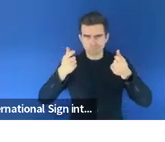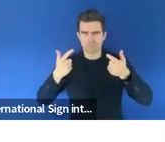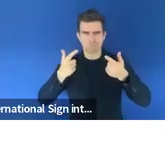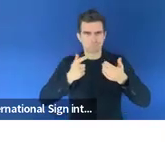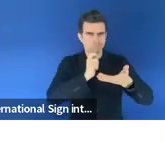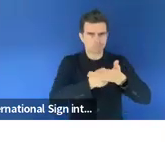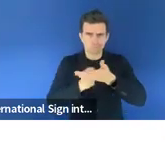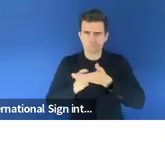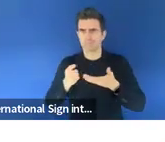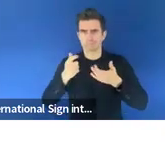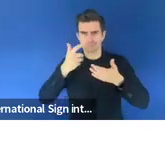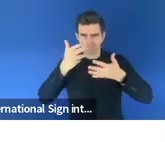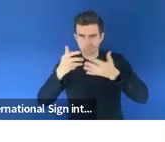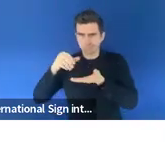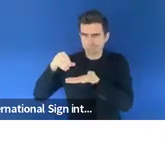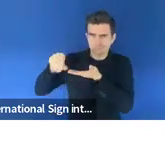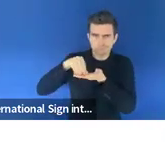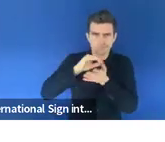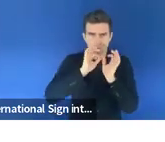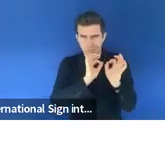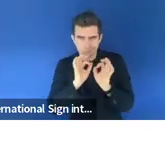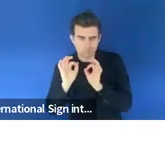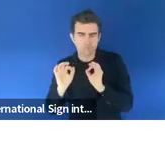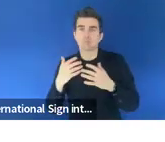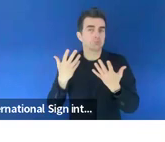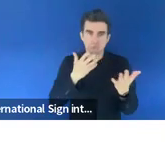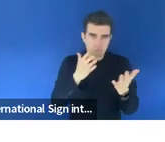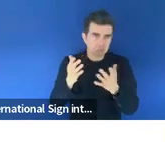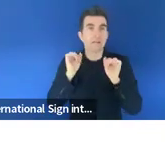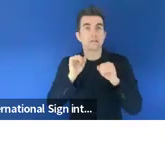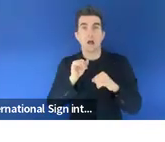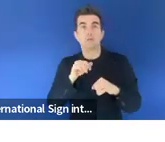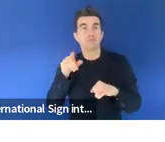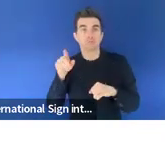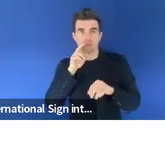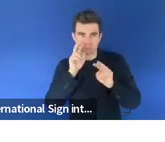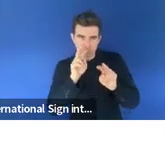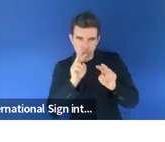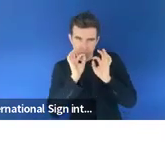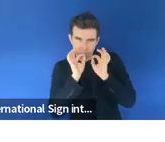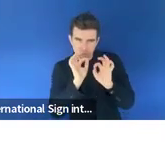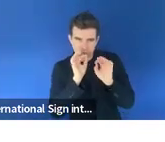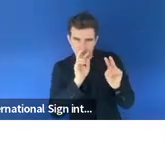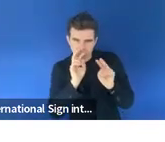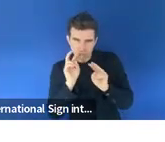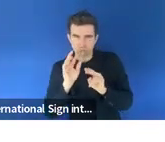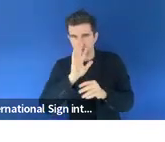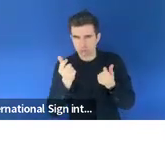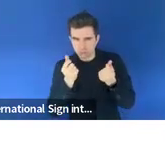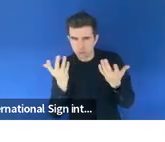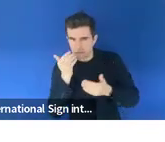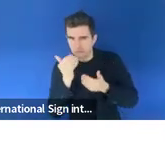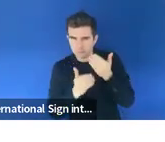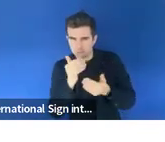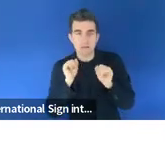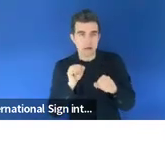That's not the point. That's not the point. The point is that you need to understand where the money is going, how the money is coming in, where the money is going